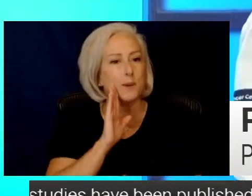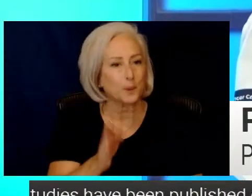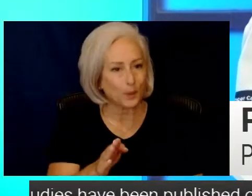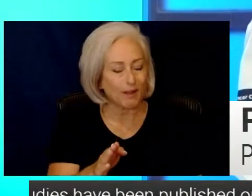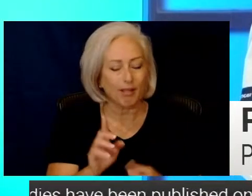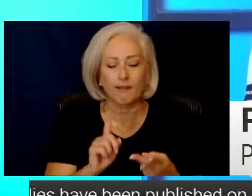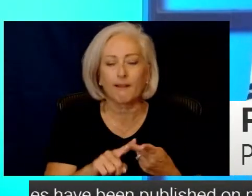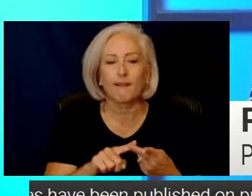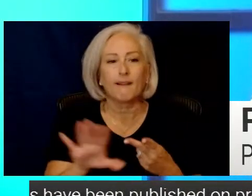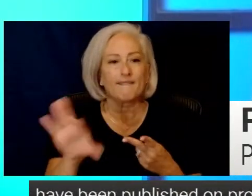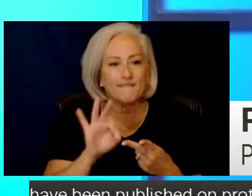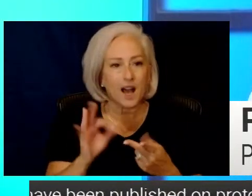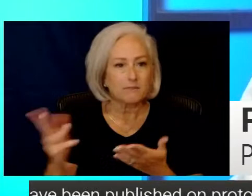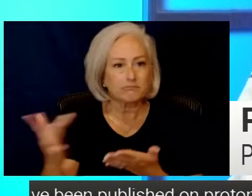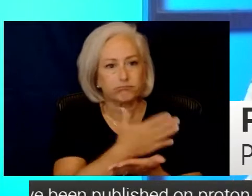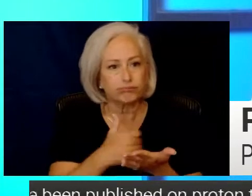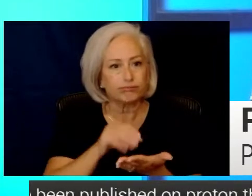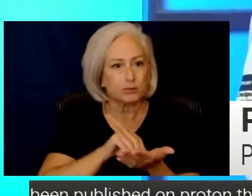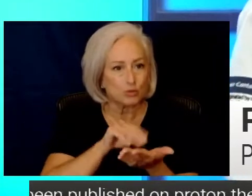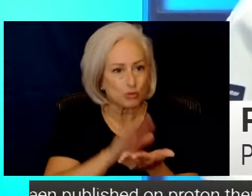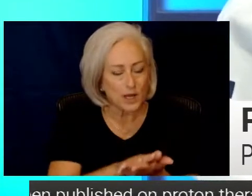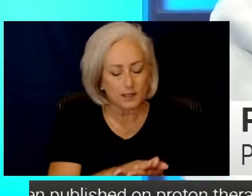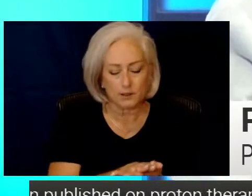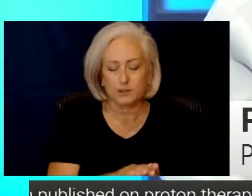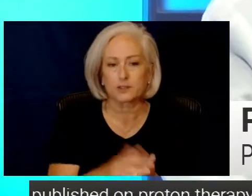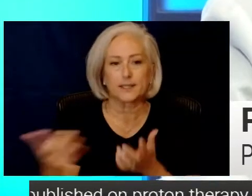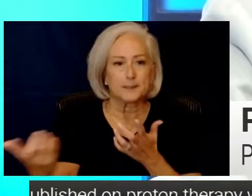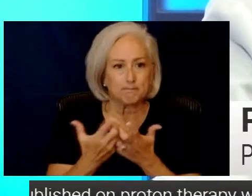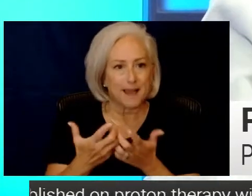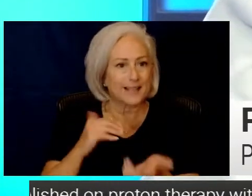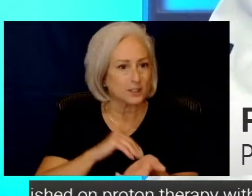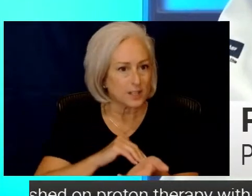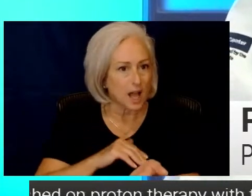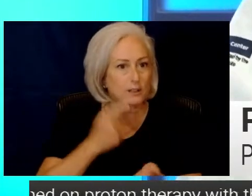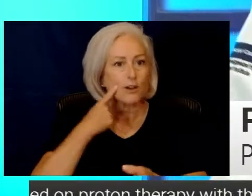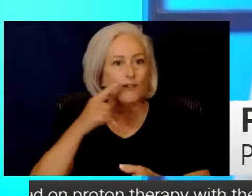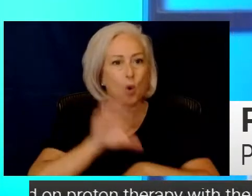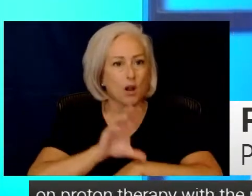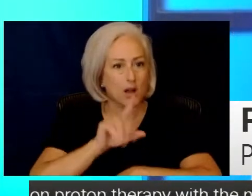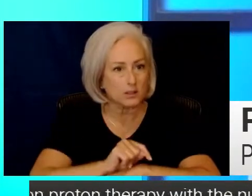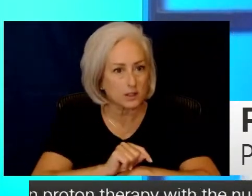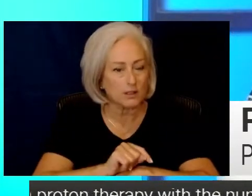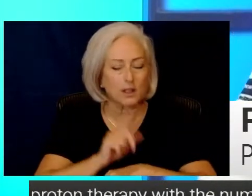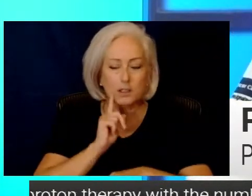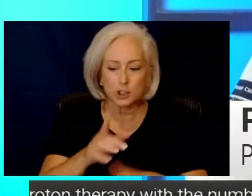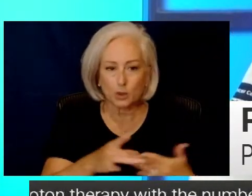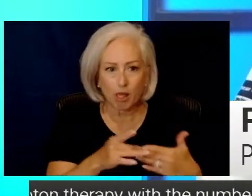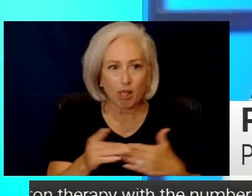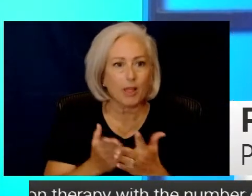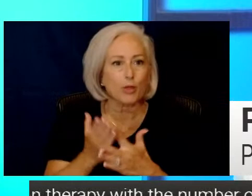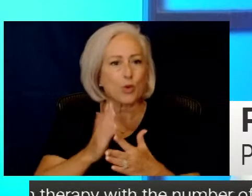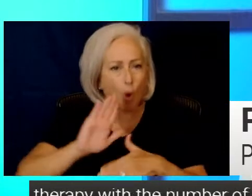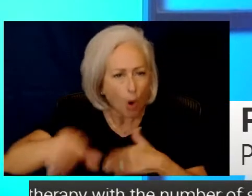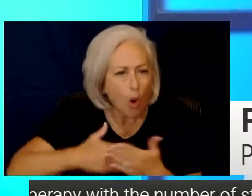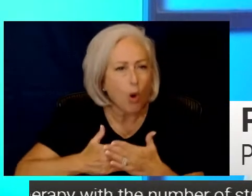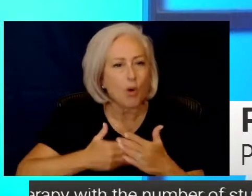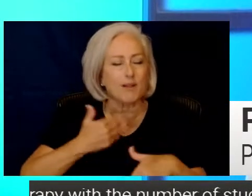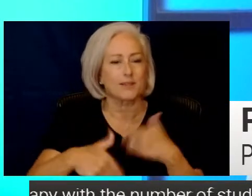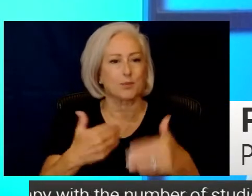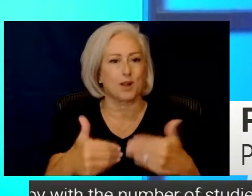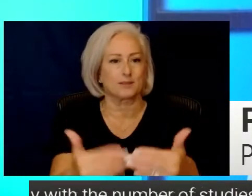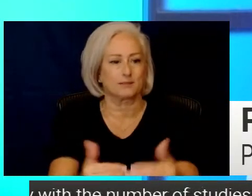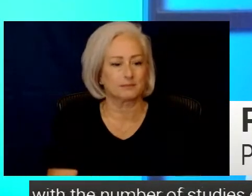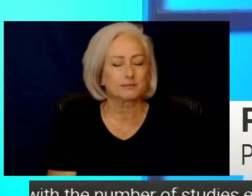doctor to talk with you for consultation. She will go through the entire process with you. Really, I think what Sarah has said in sharing her